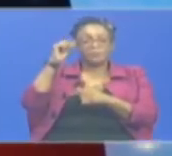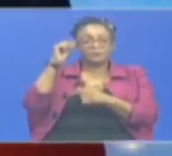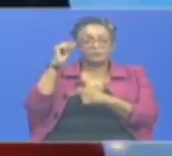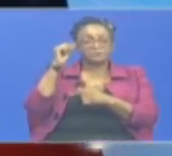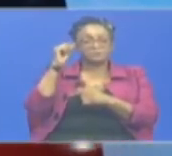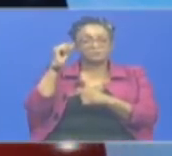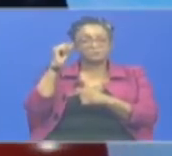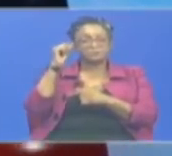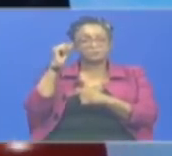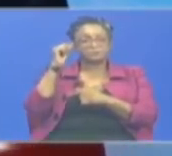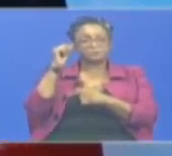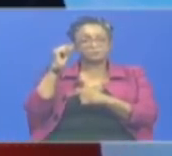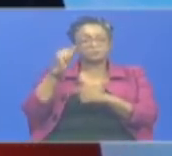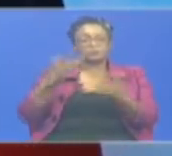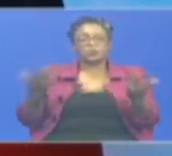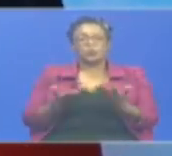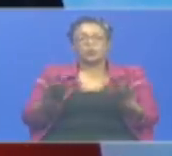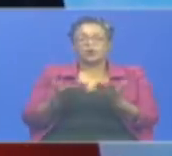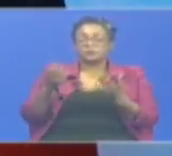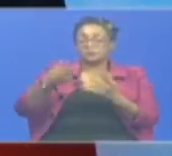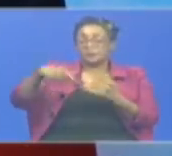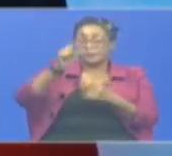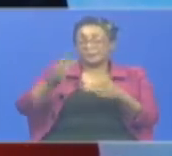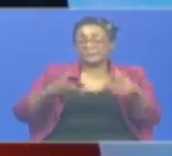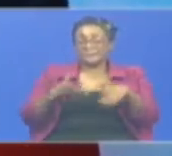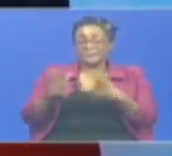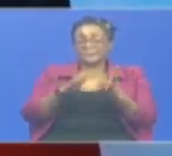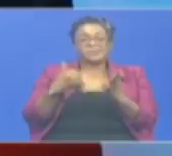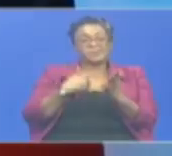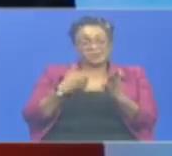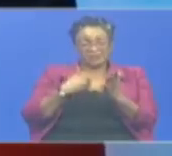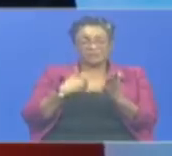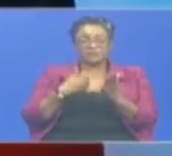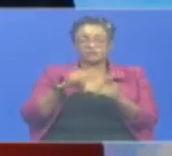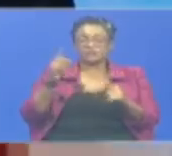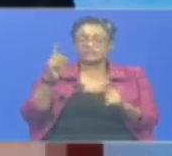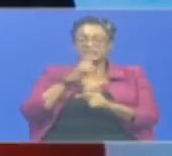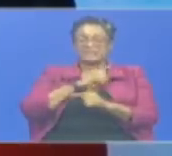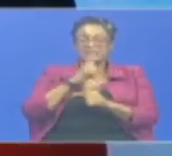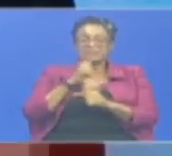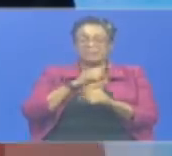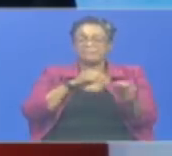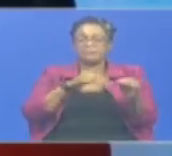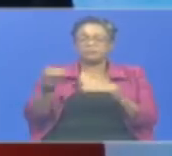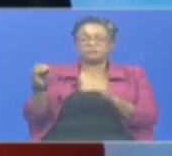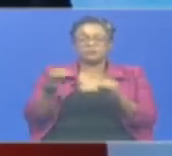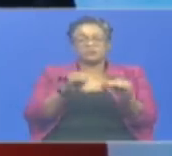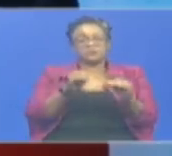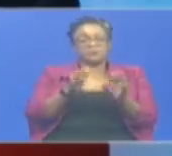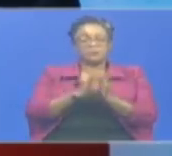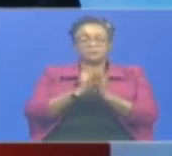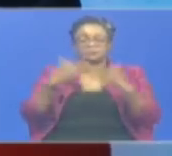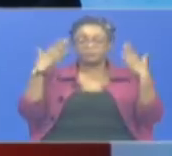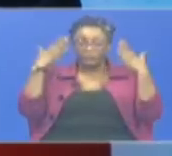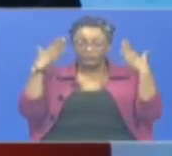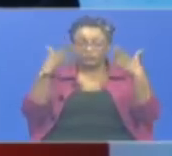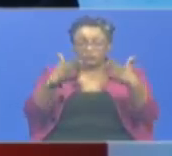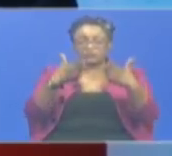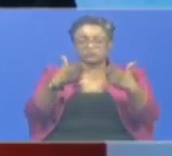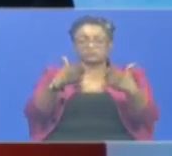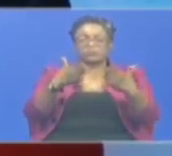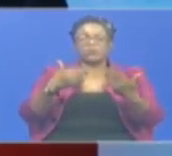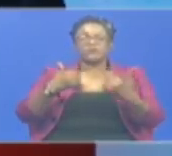where additional measures have been placed on those communities of restricted movement, and the focus that we have placed